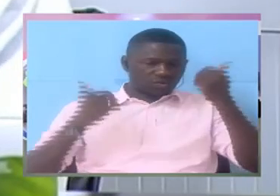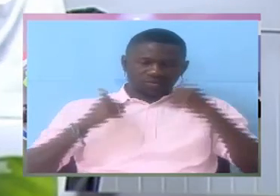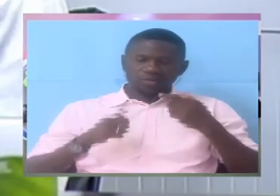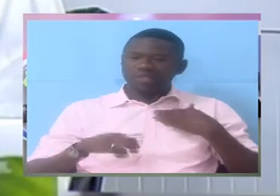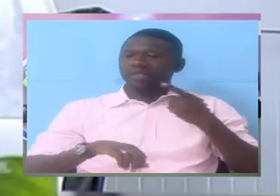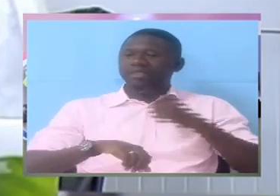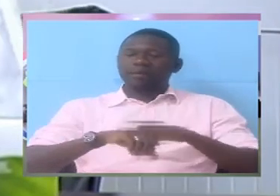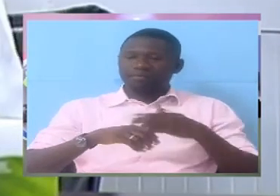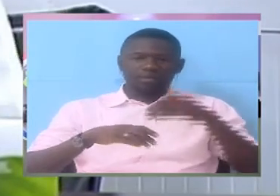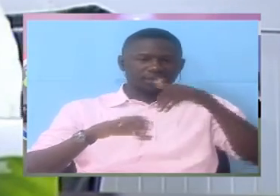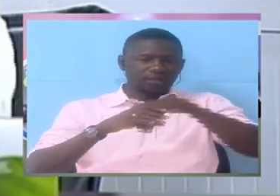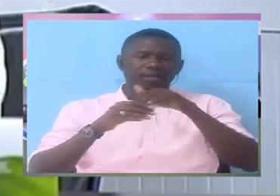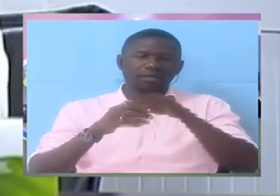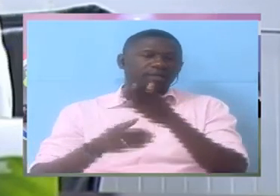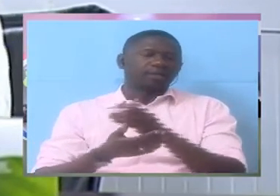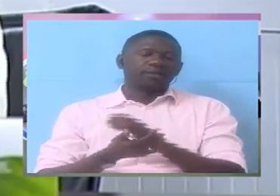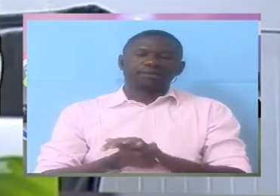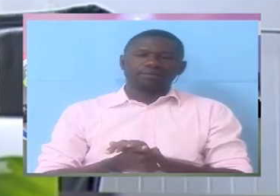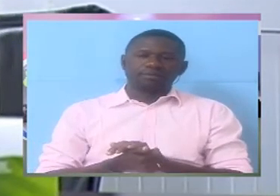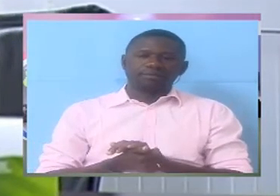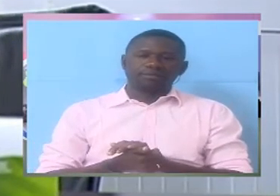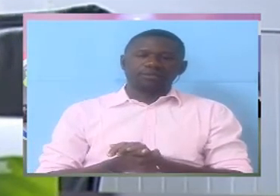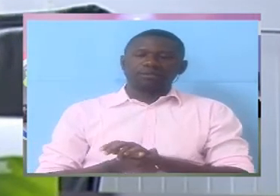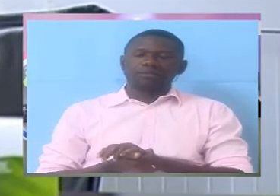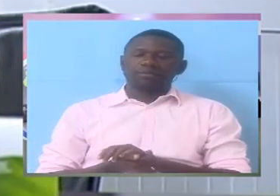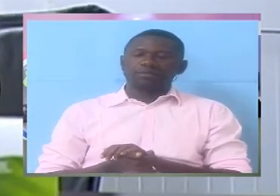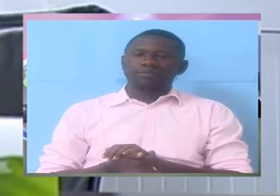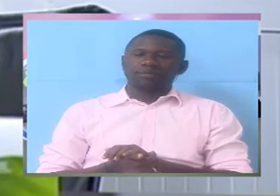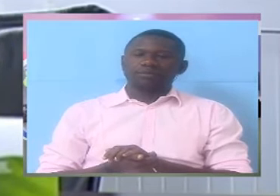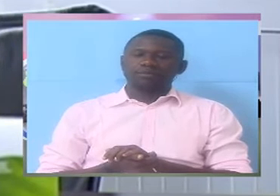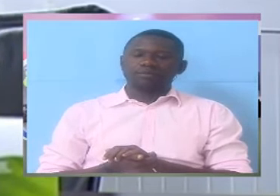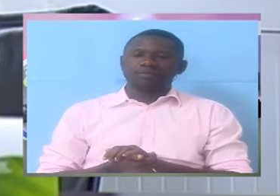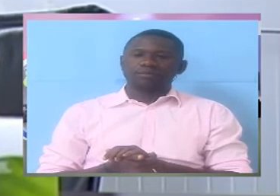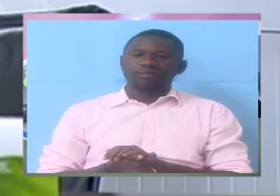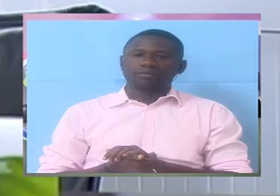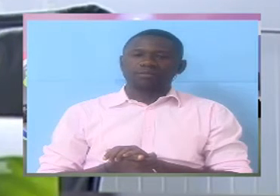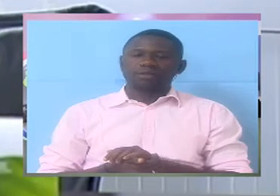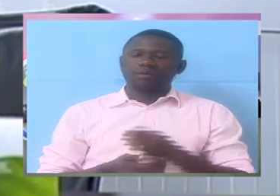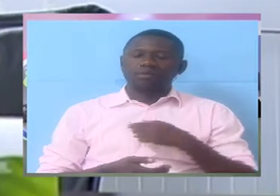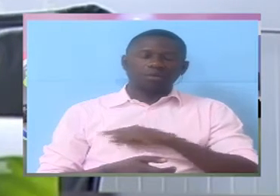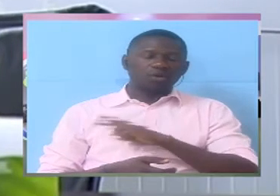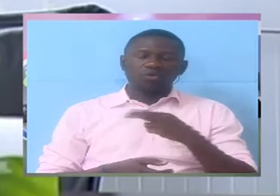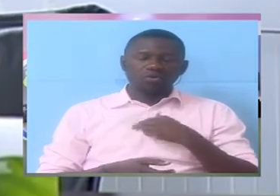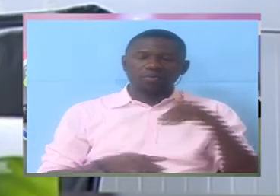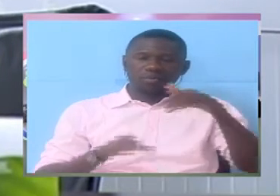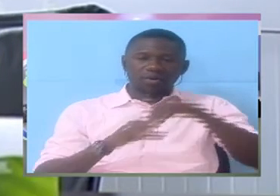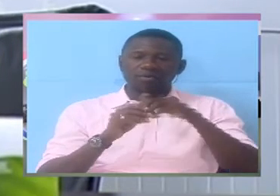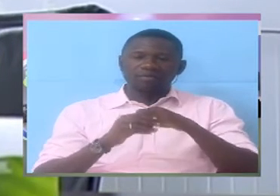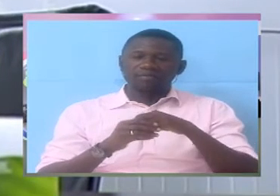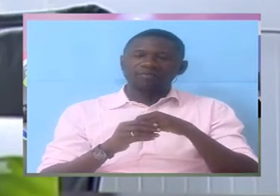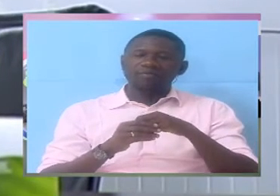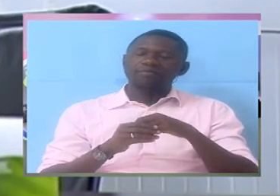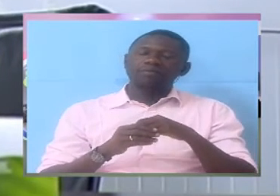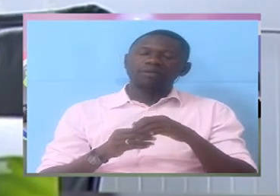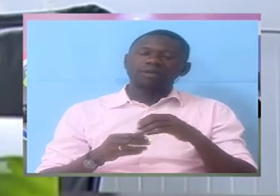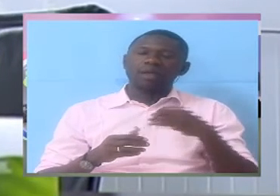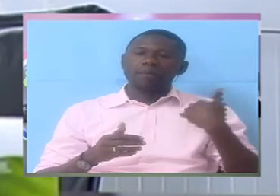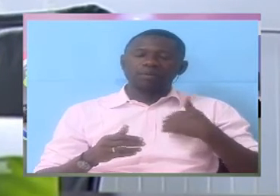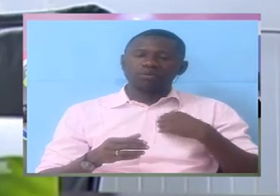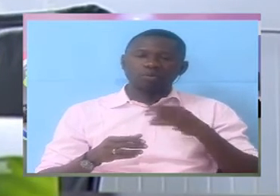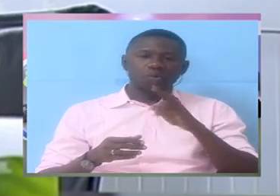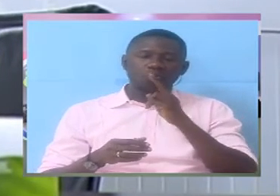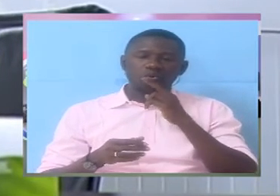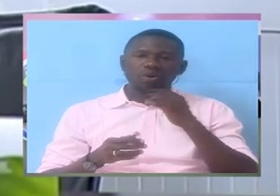Actually, I was not part of the panel, panel of investigators. Mantara panel